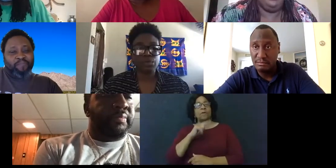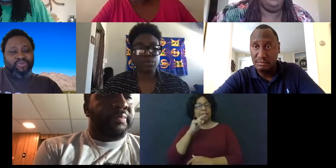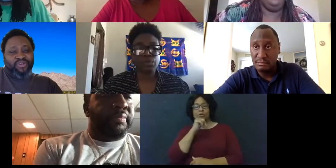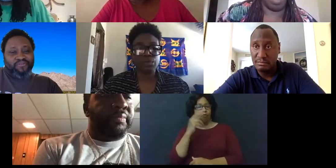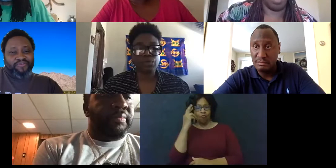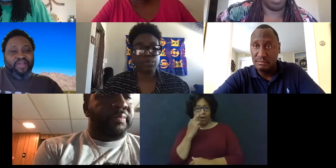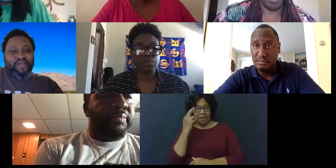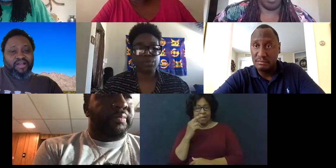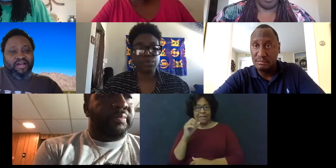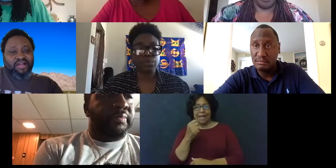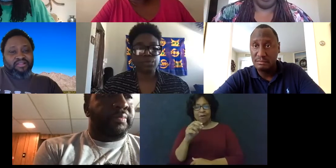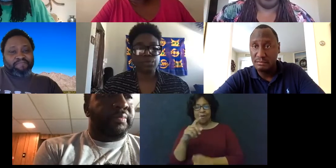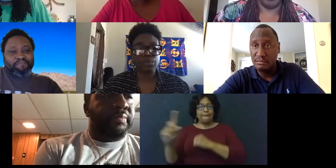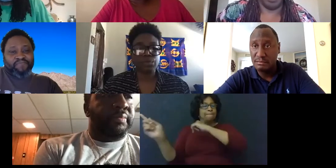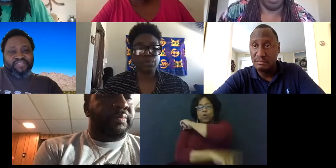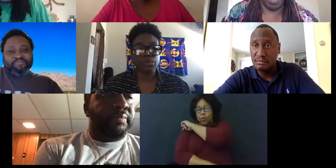how punitive